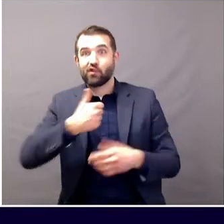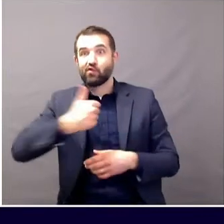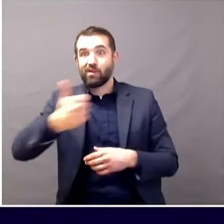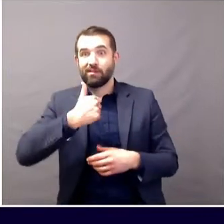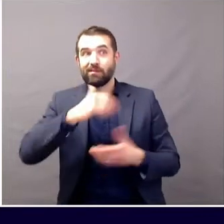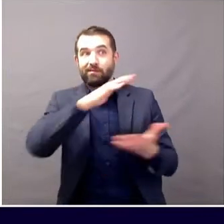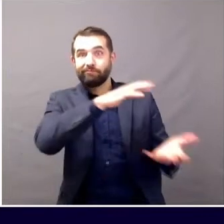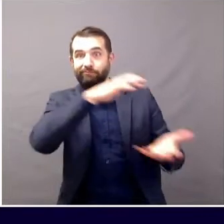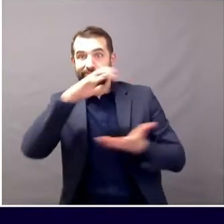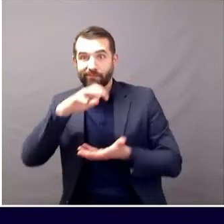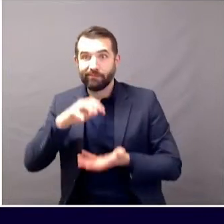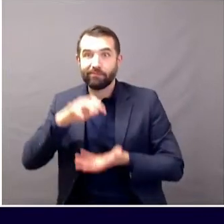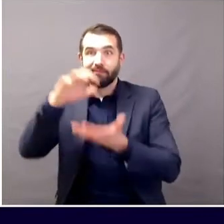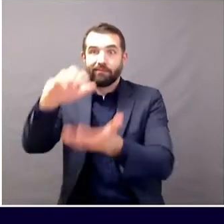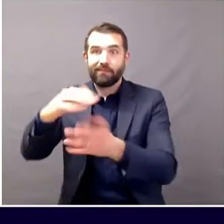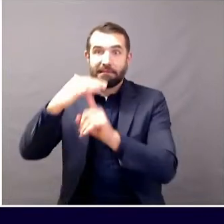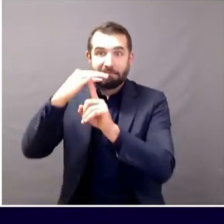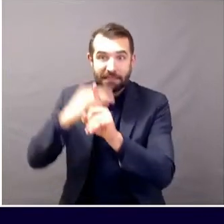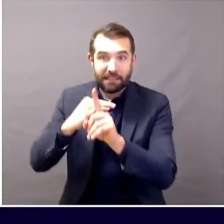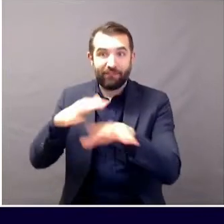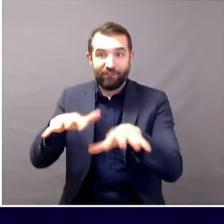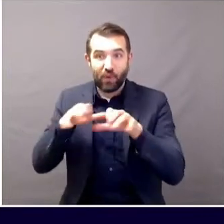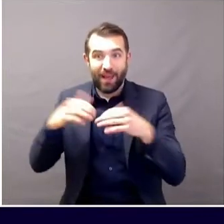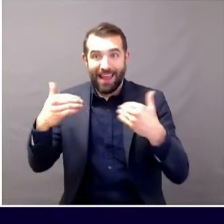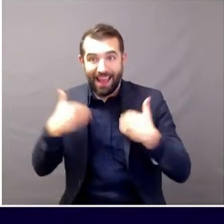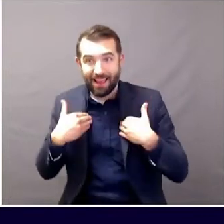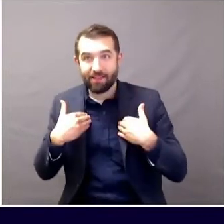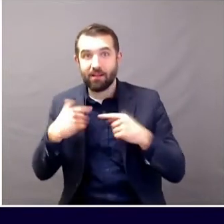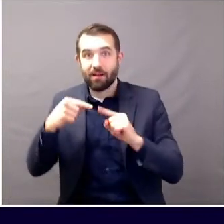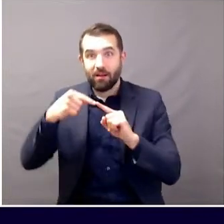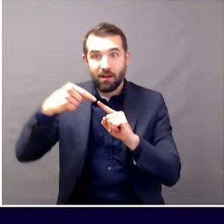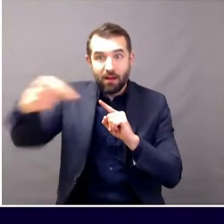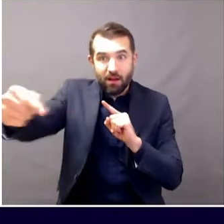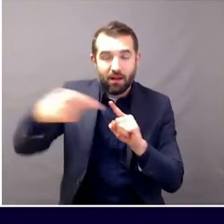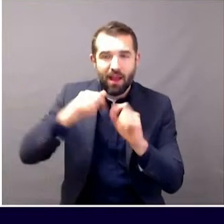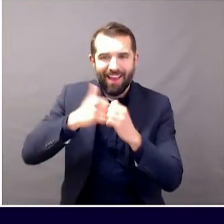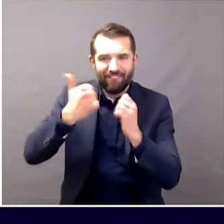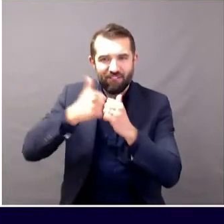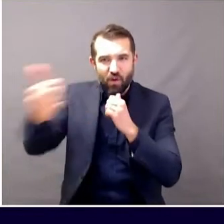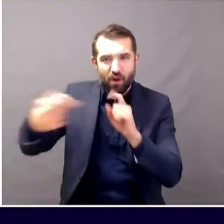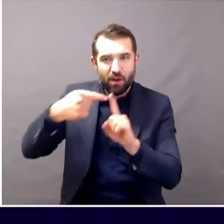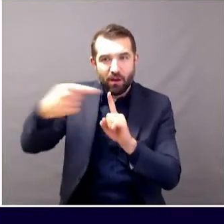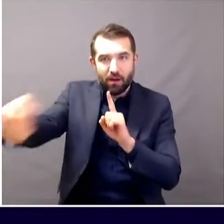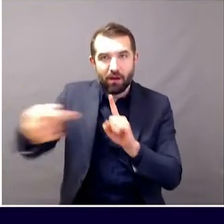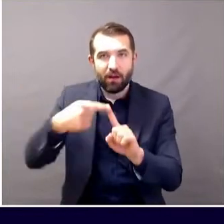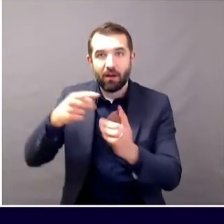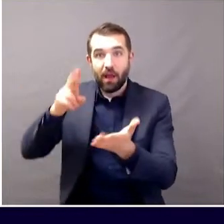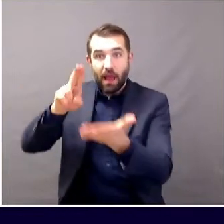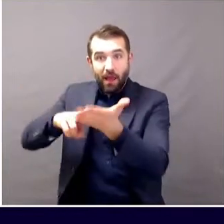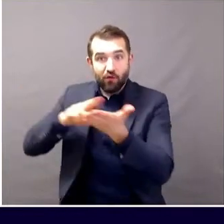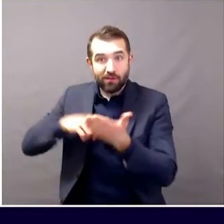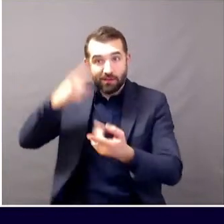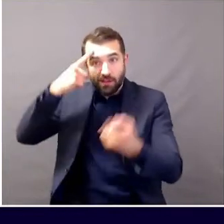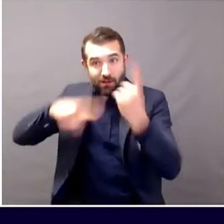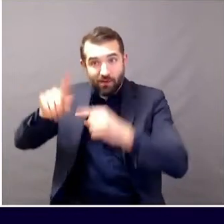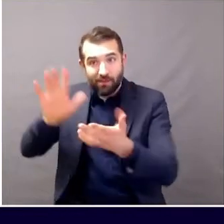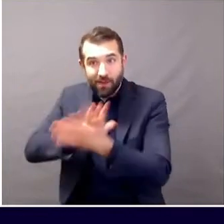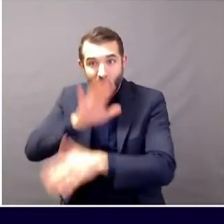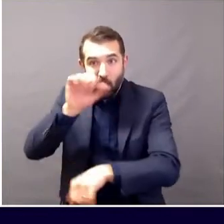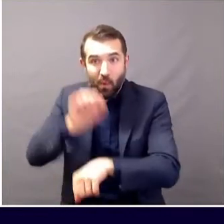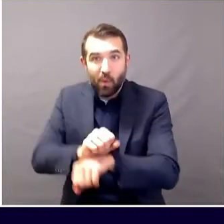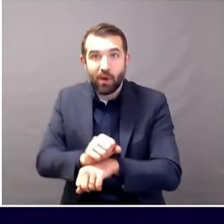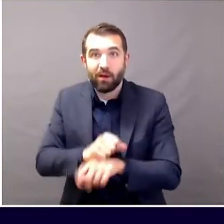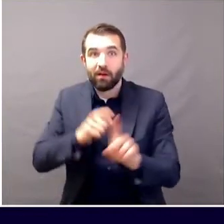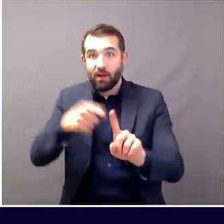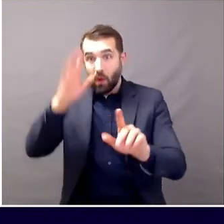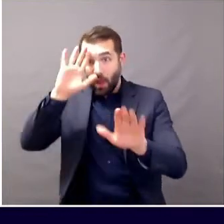and freezing capability? Have they got a provider agreement in place? Are they used to administering mass vaccinations? Many